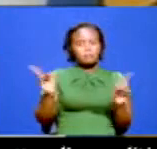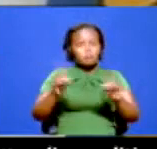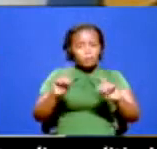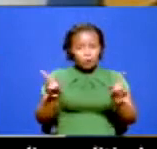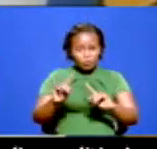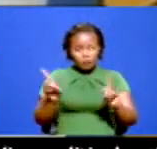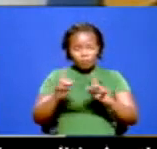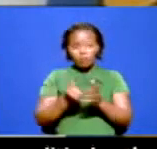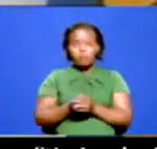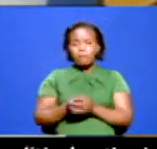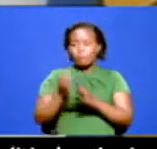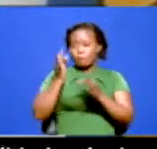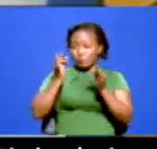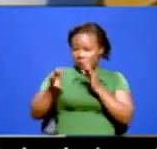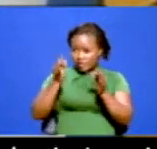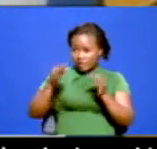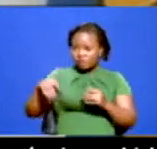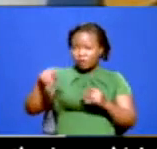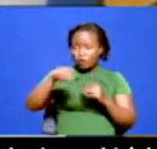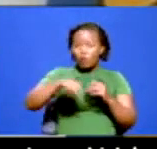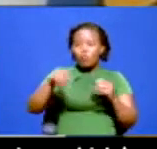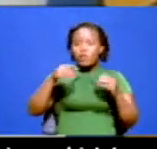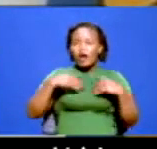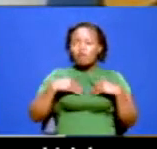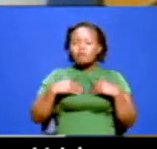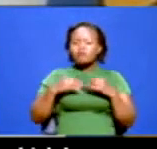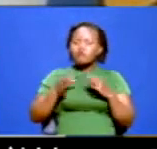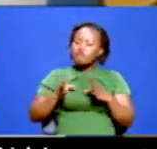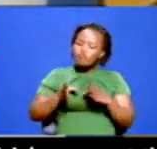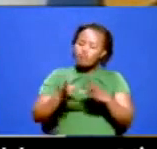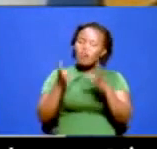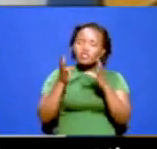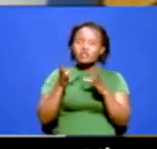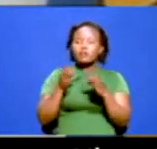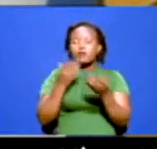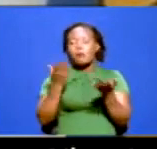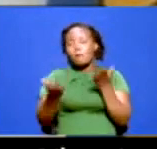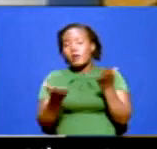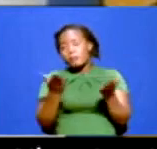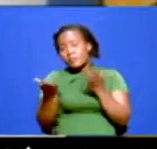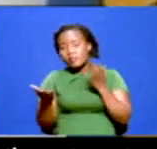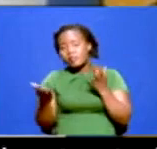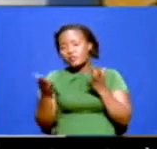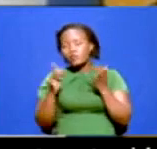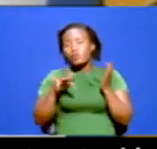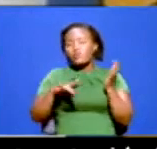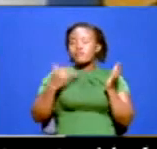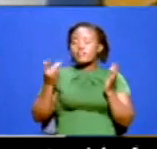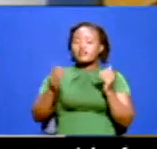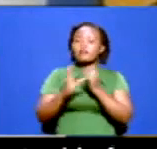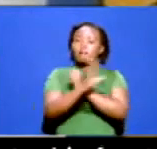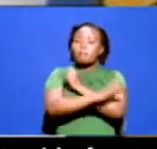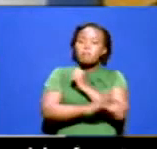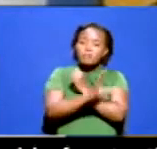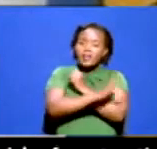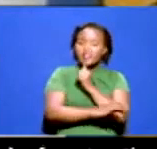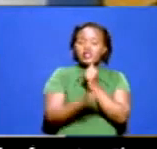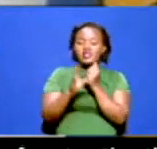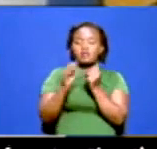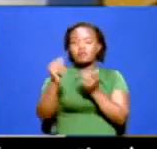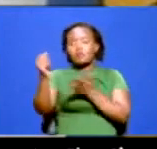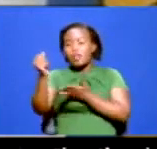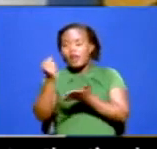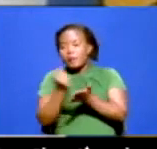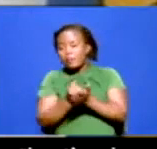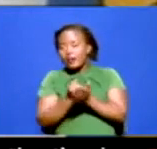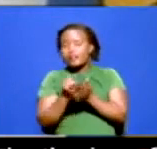pushed to the corner where the country employs the